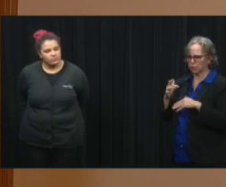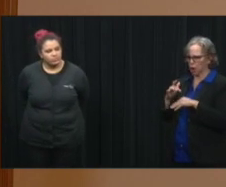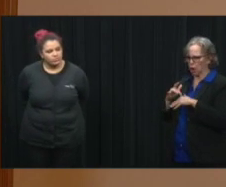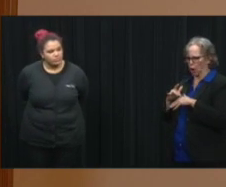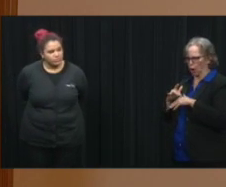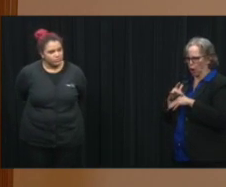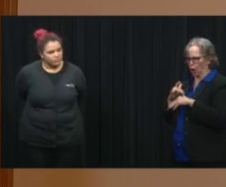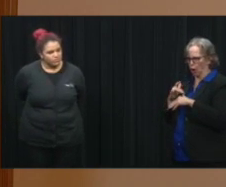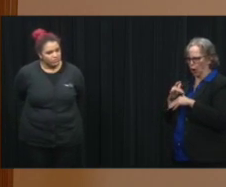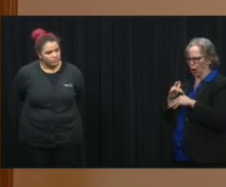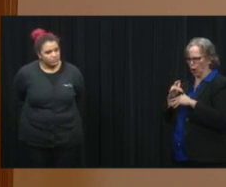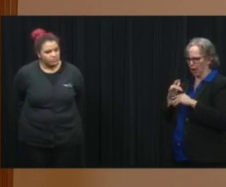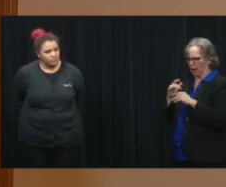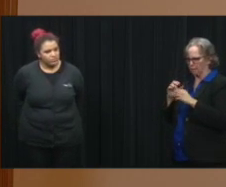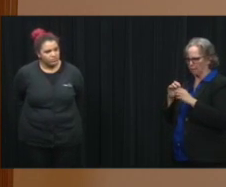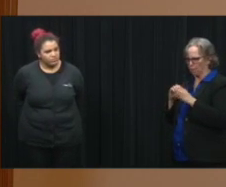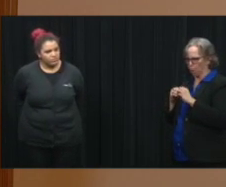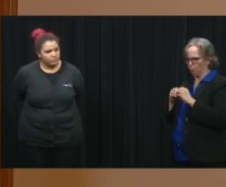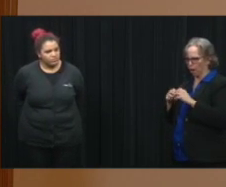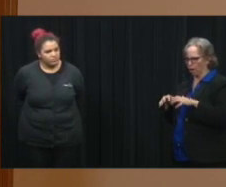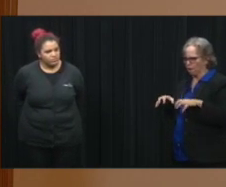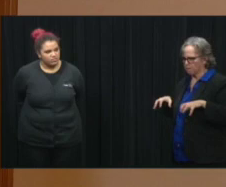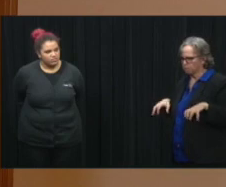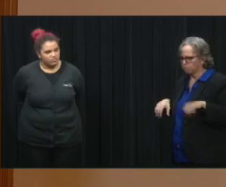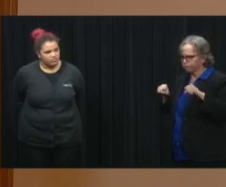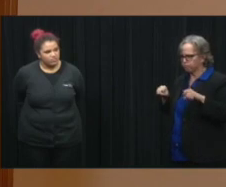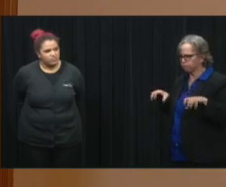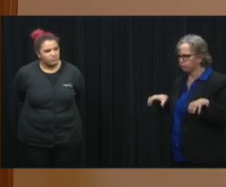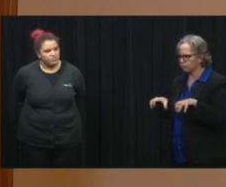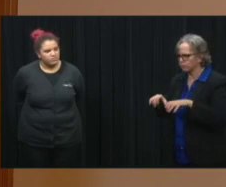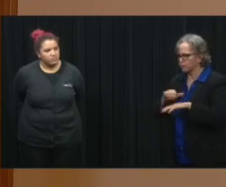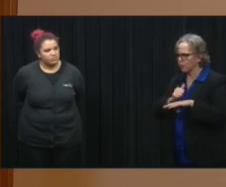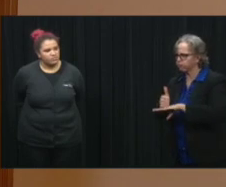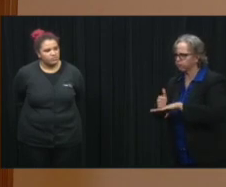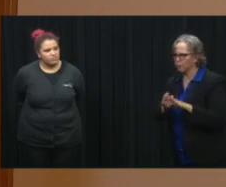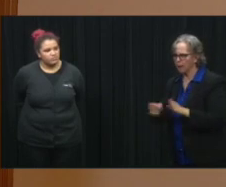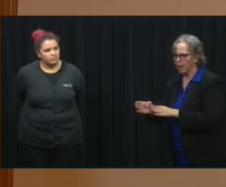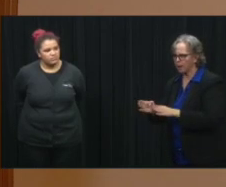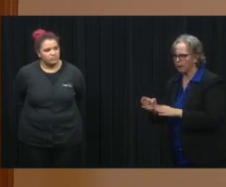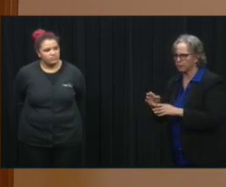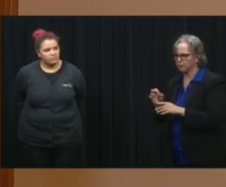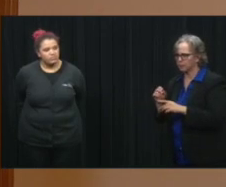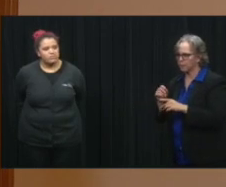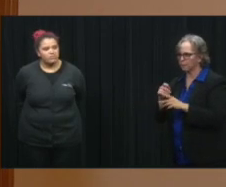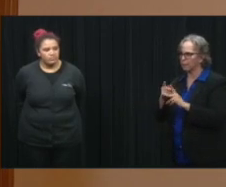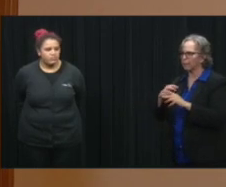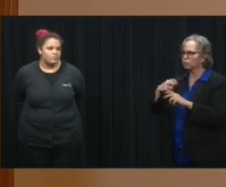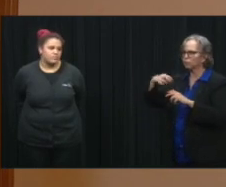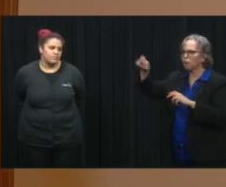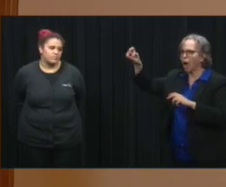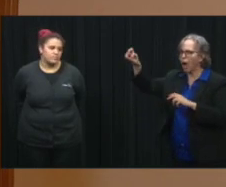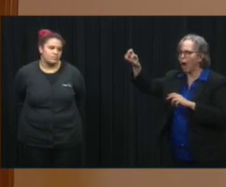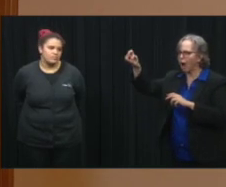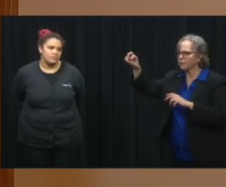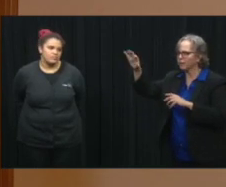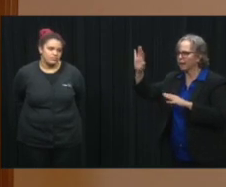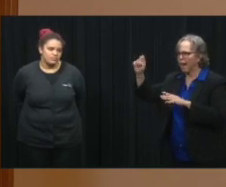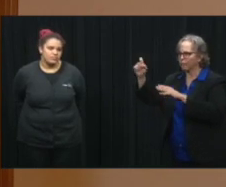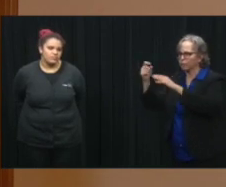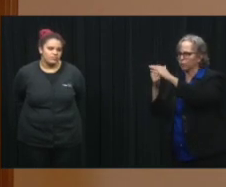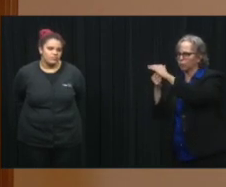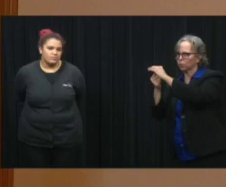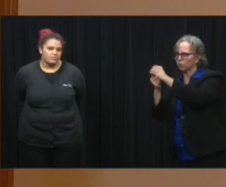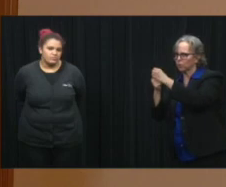mitigation strategies we used, from how we handled returning travelers, helped. I think we've been in a